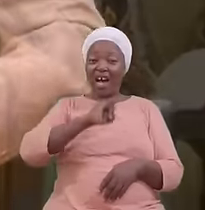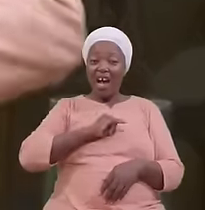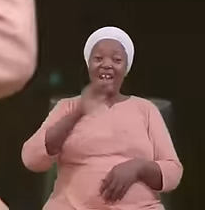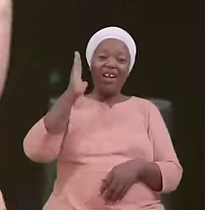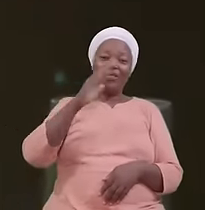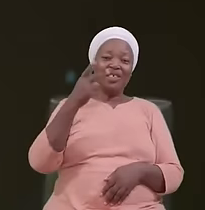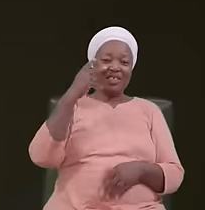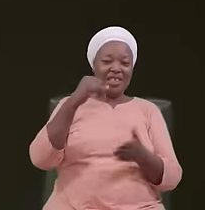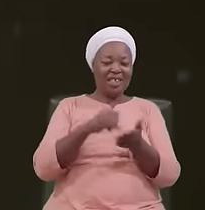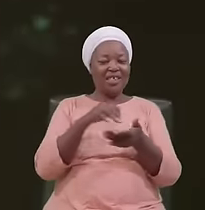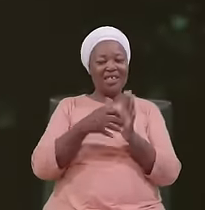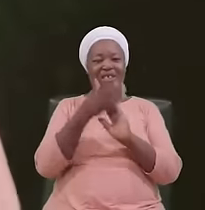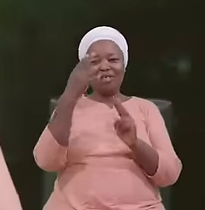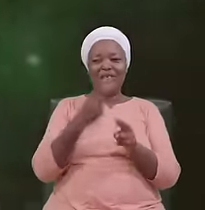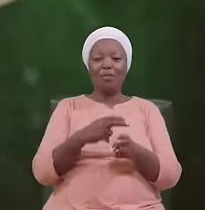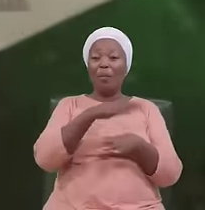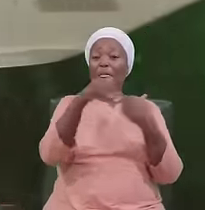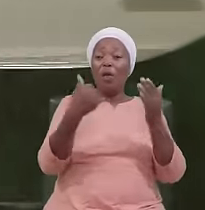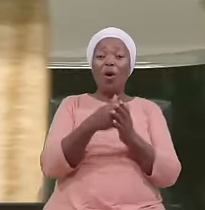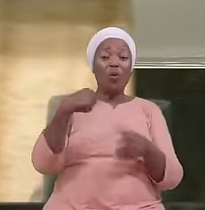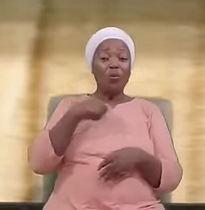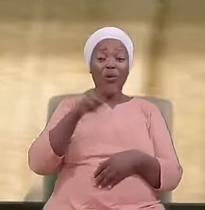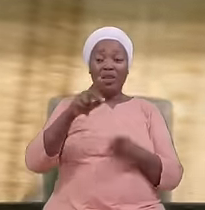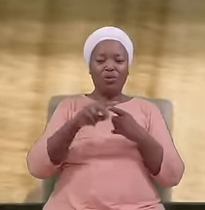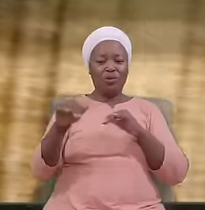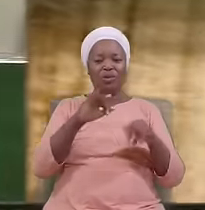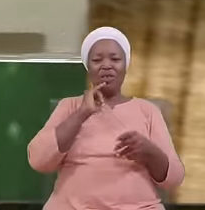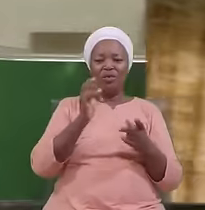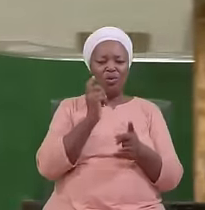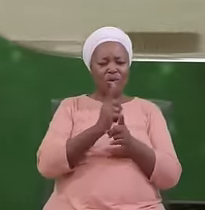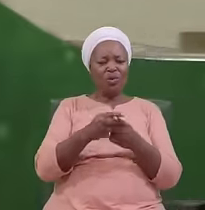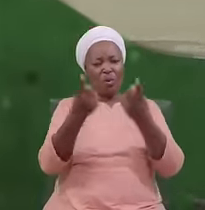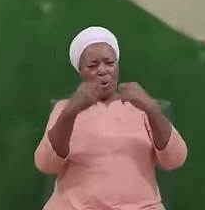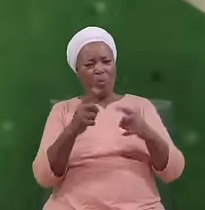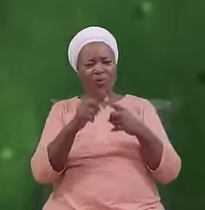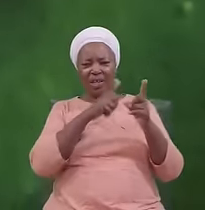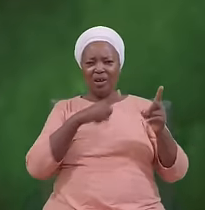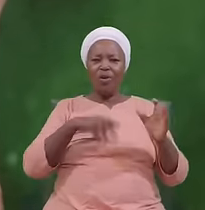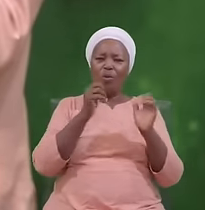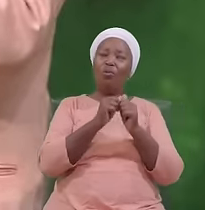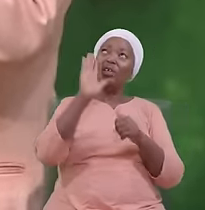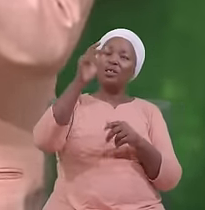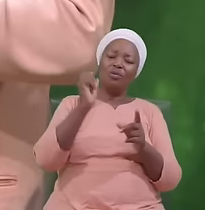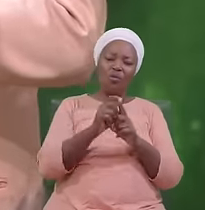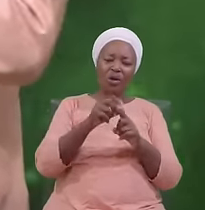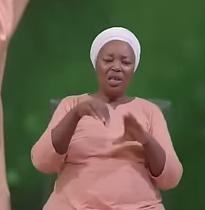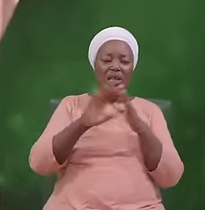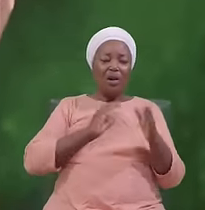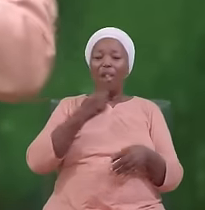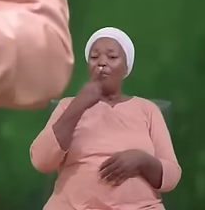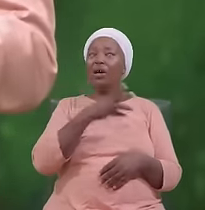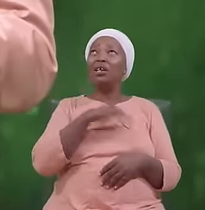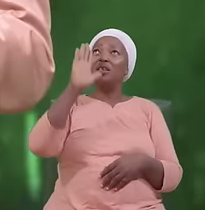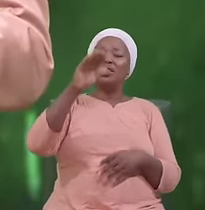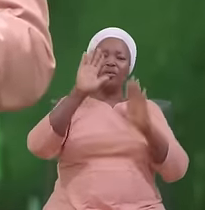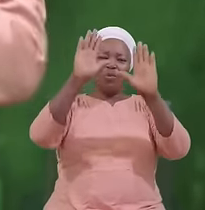it. All we need to do is to turn to the Lord with his word in our mouth, his wonders